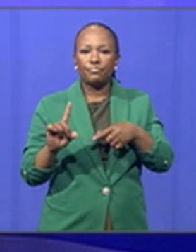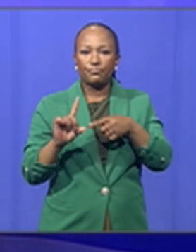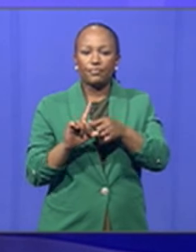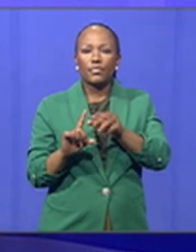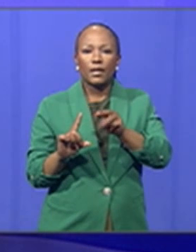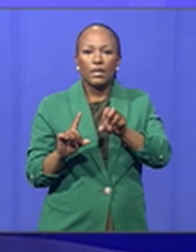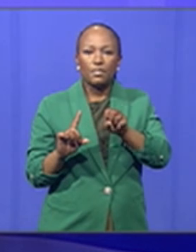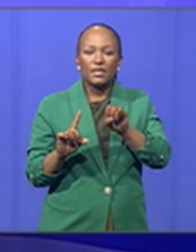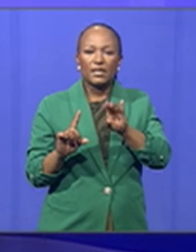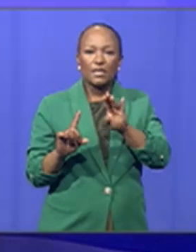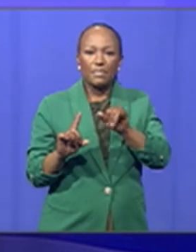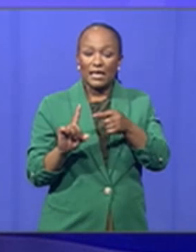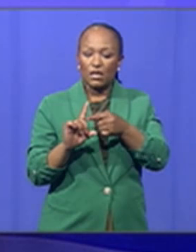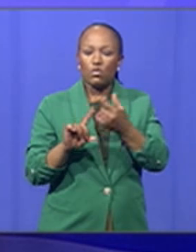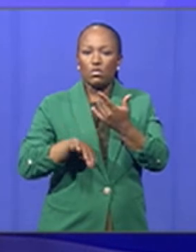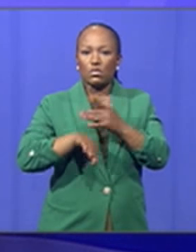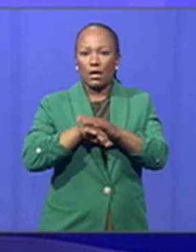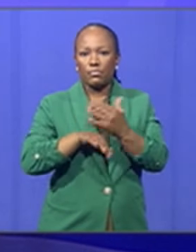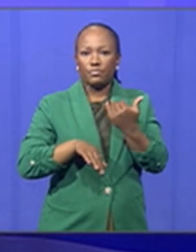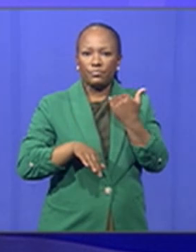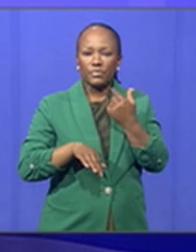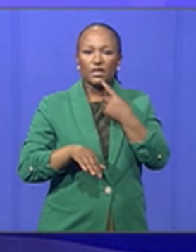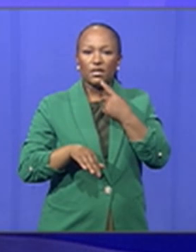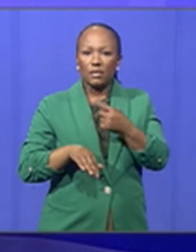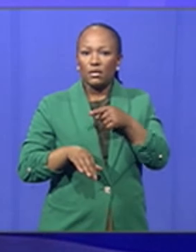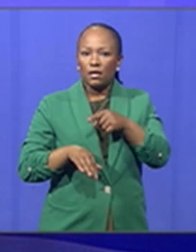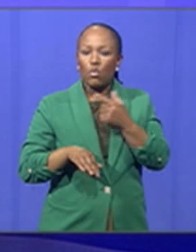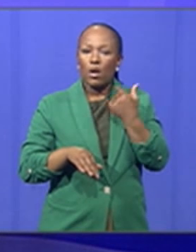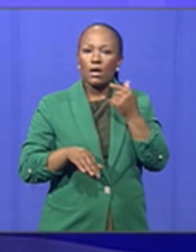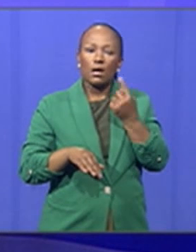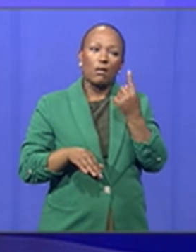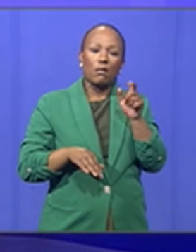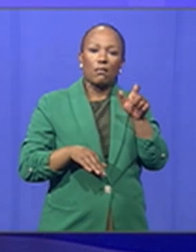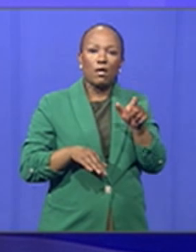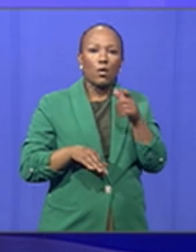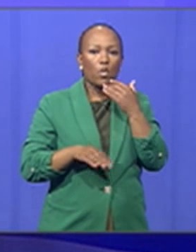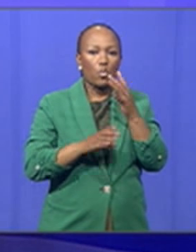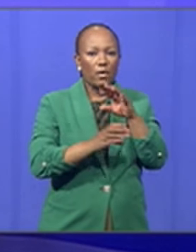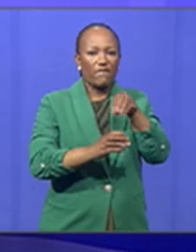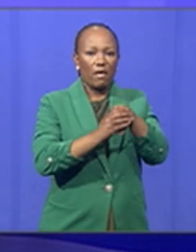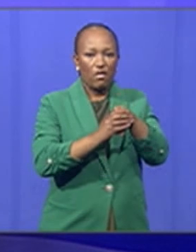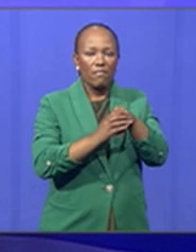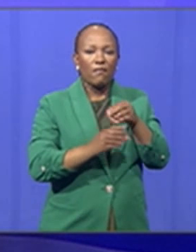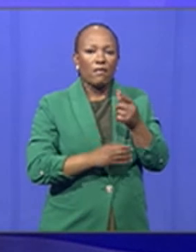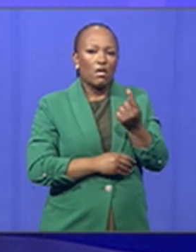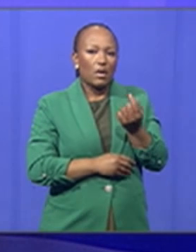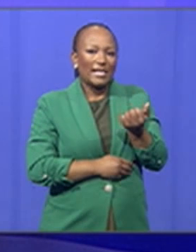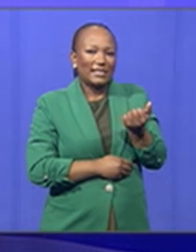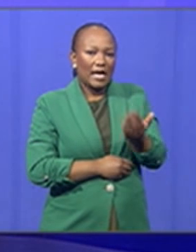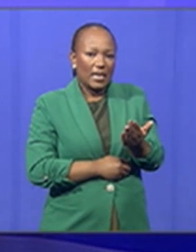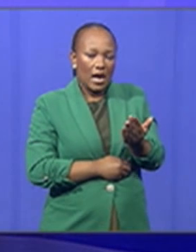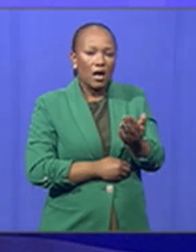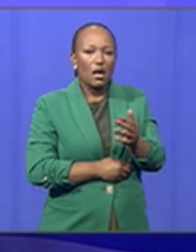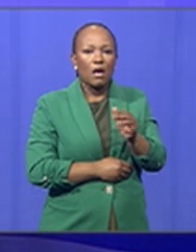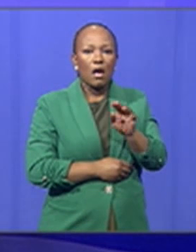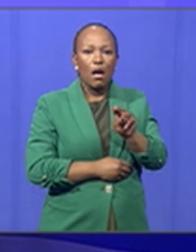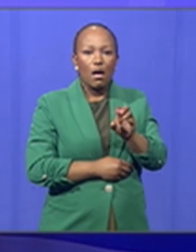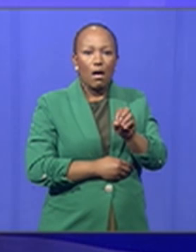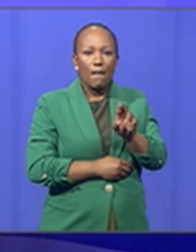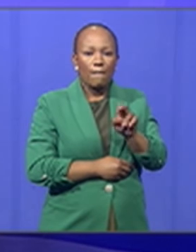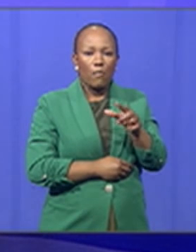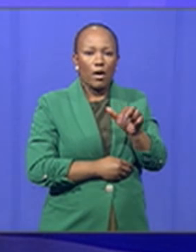O re bohlatse bjo e be e le tefo go tšwa go yo e le go konokono ya digongwana tša bosenyi bja go amana le dithendara Hangwani Morgan